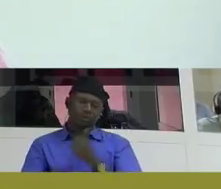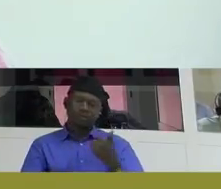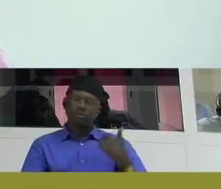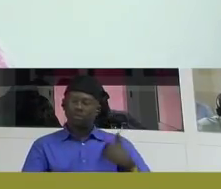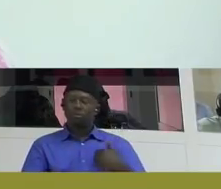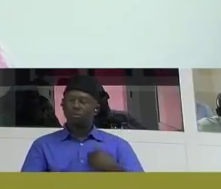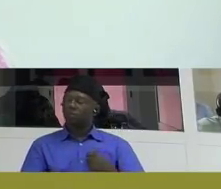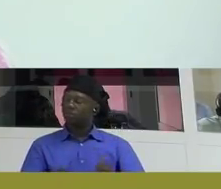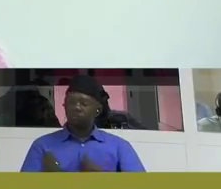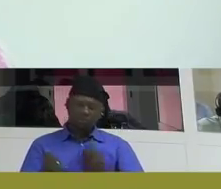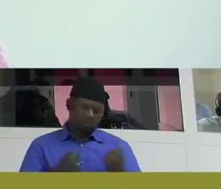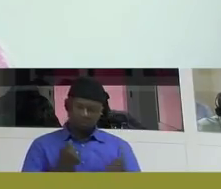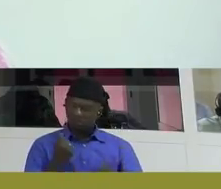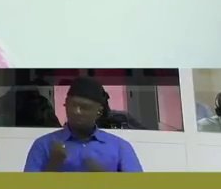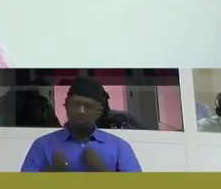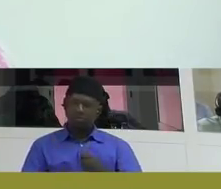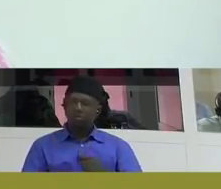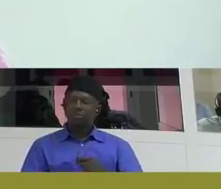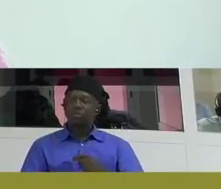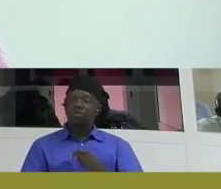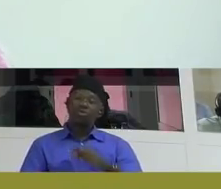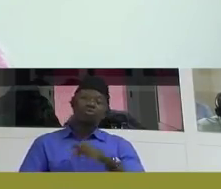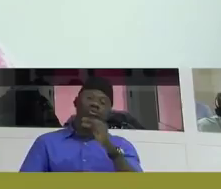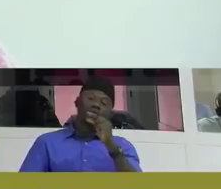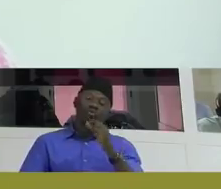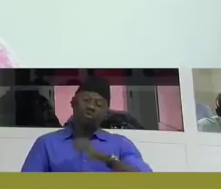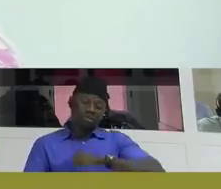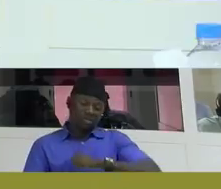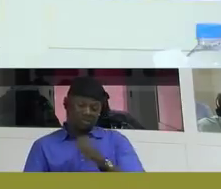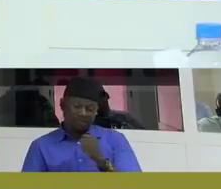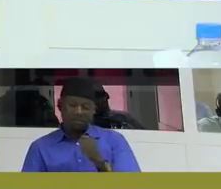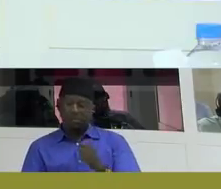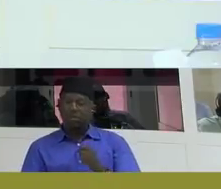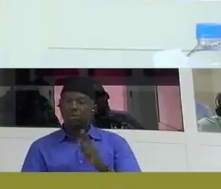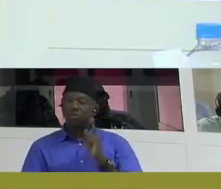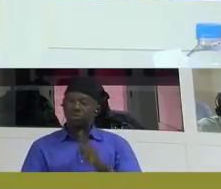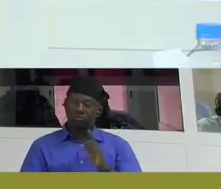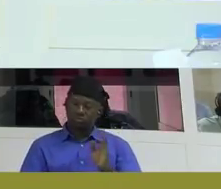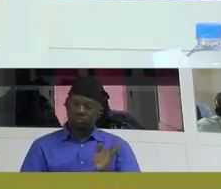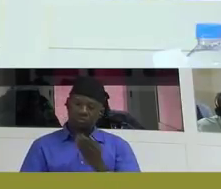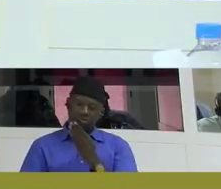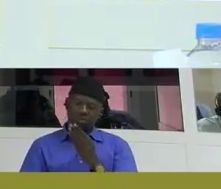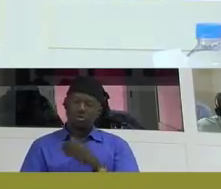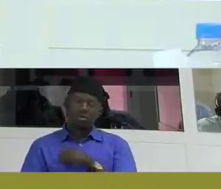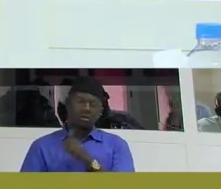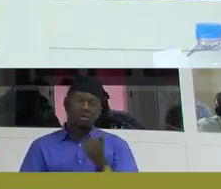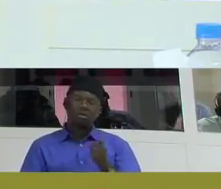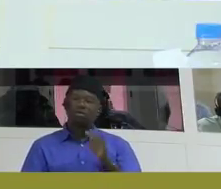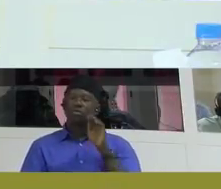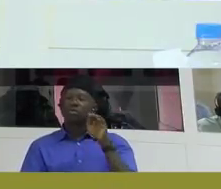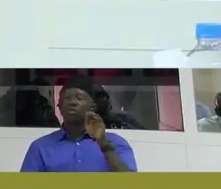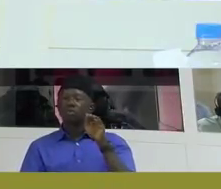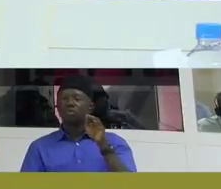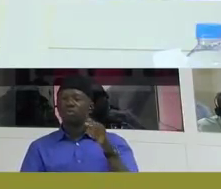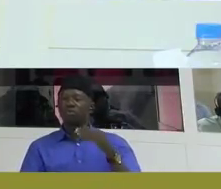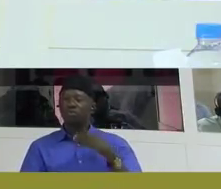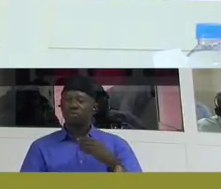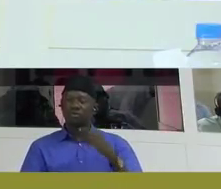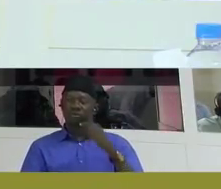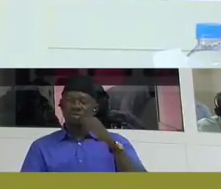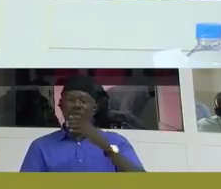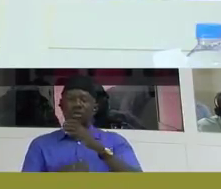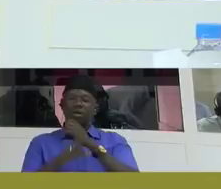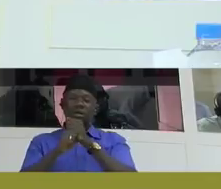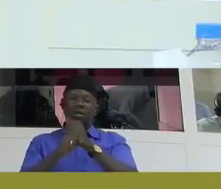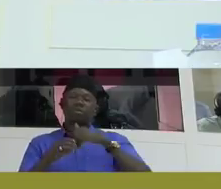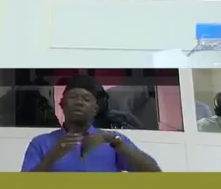suffered. Some who resisted it had to go and call for reinforcement, for